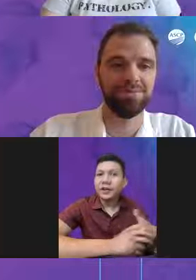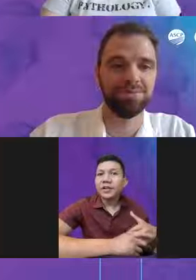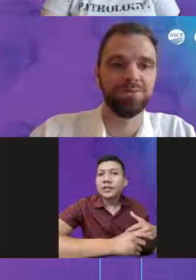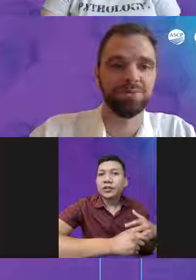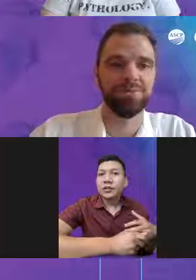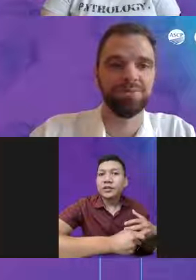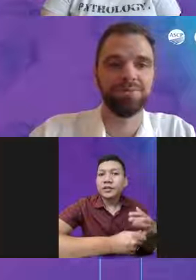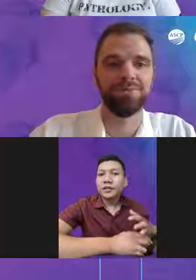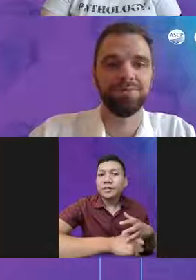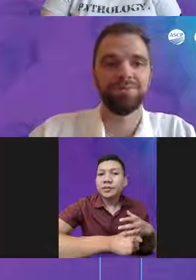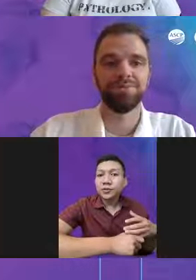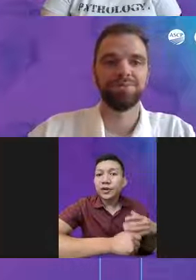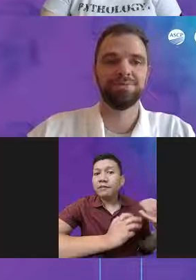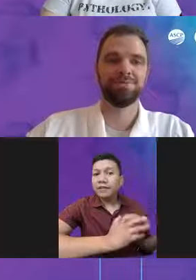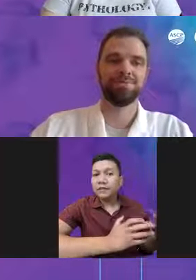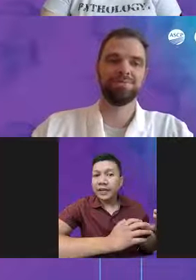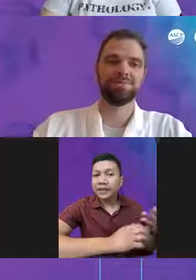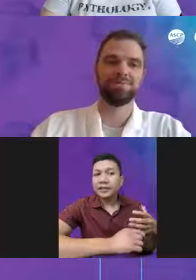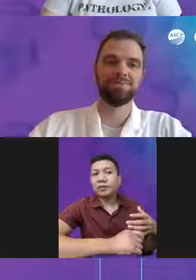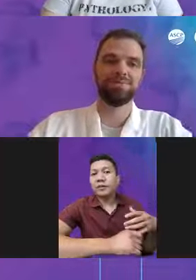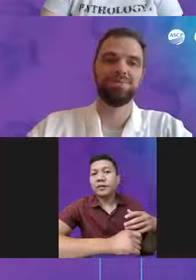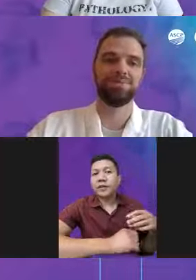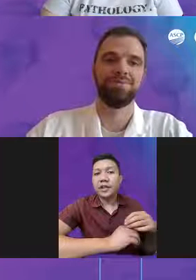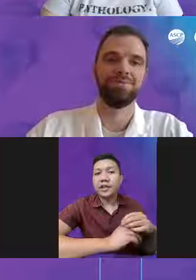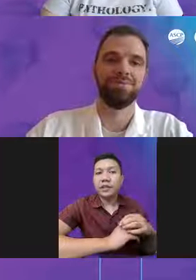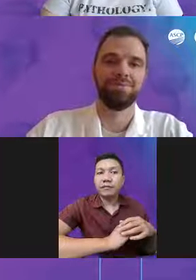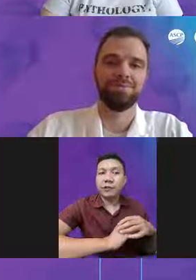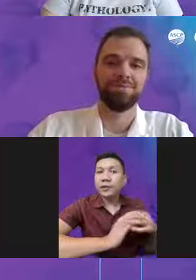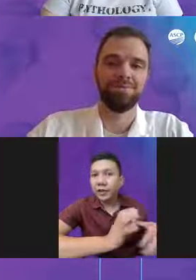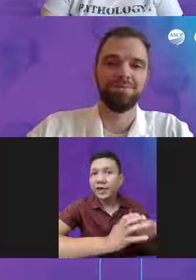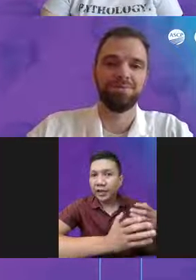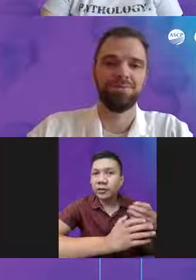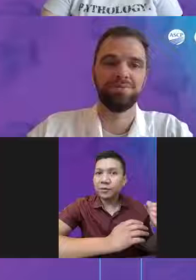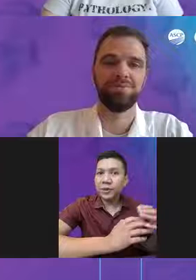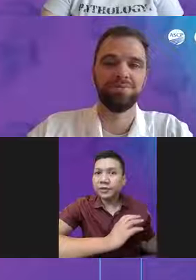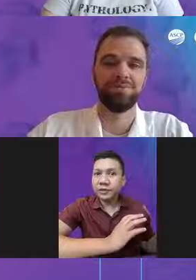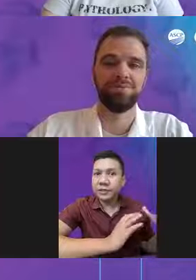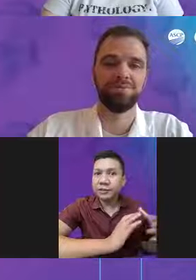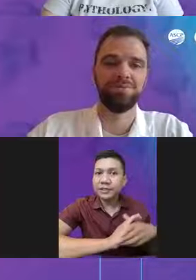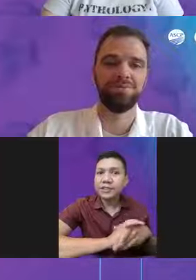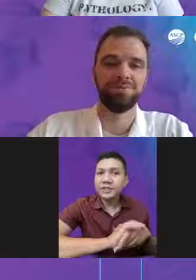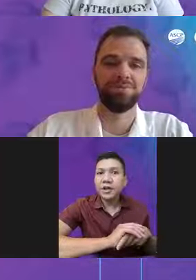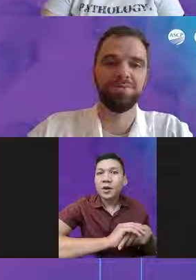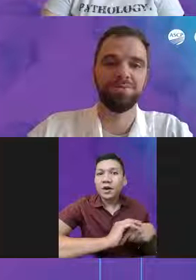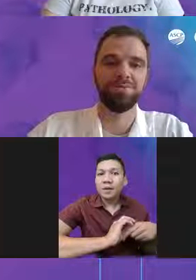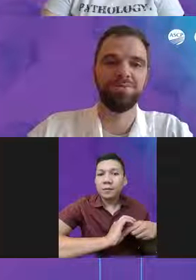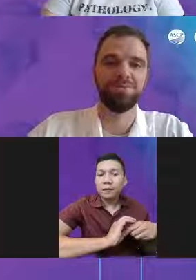disorder. So the mature erythrocyte will, and when we look at it later compared to the